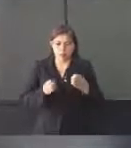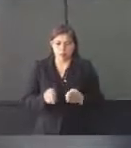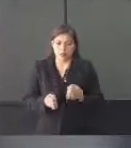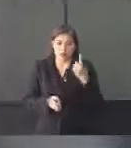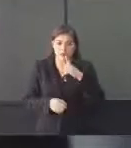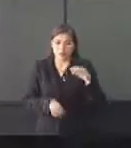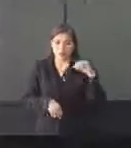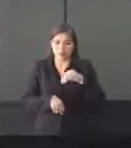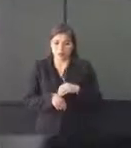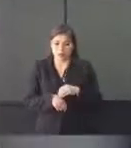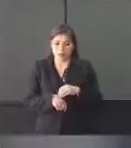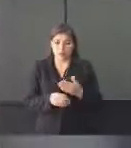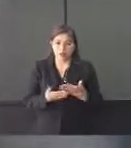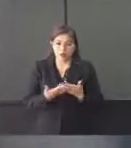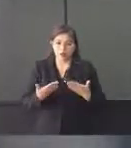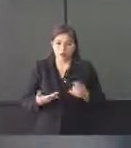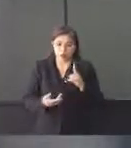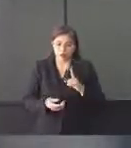are doing